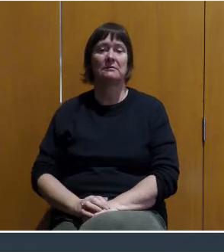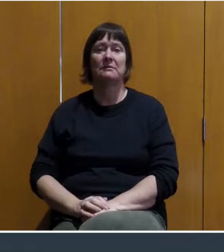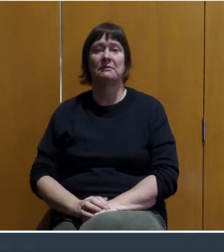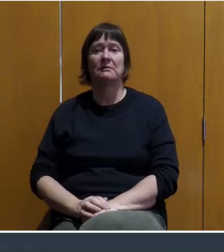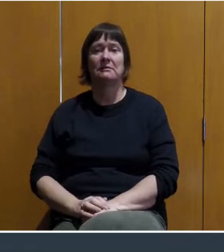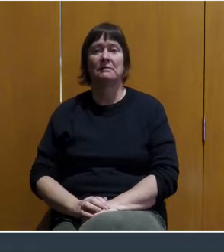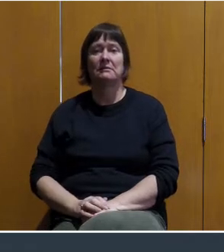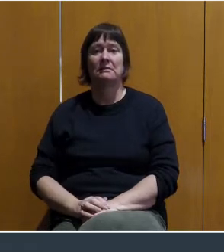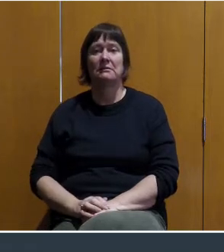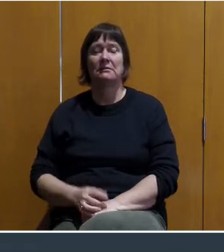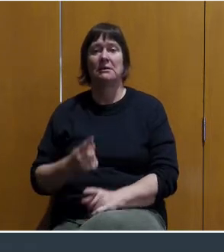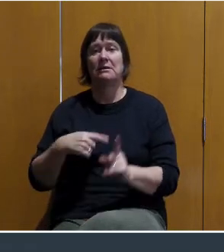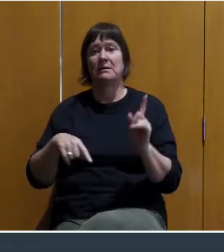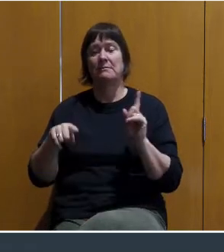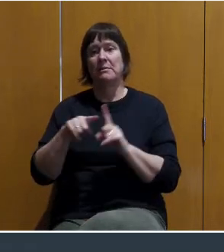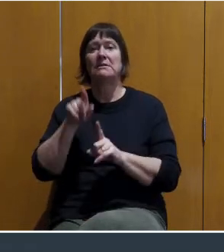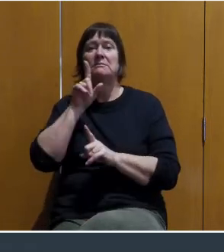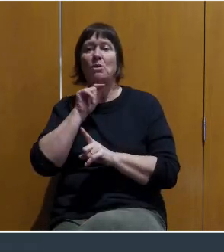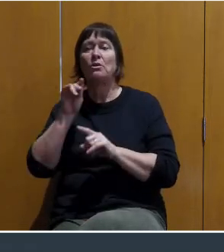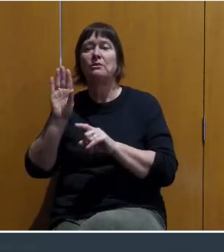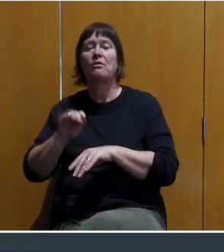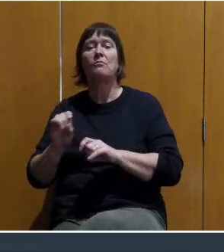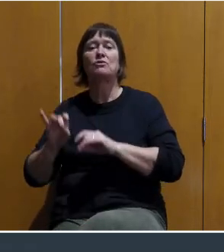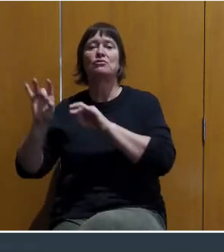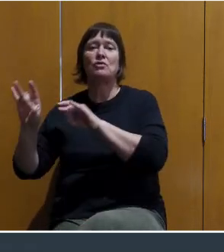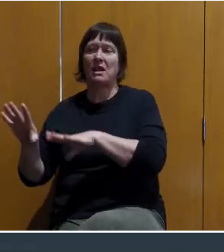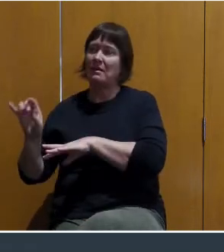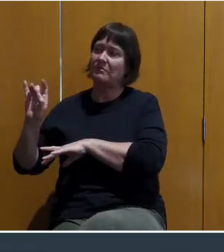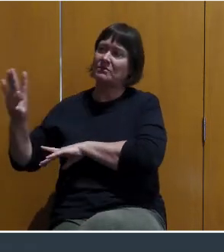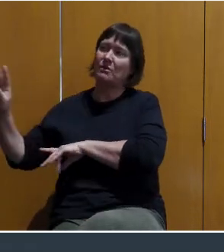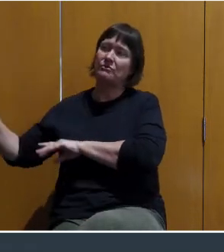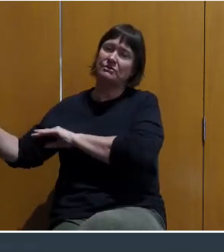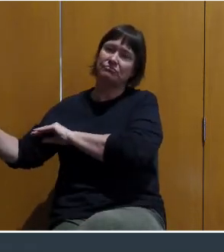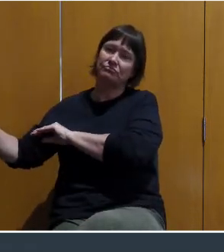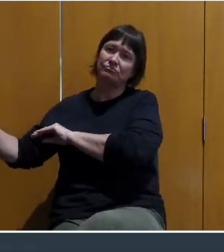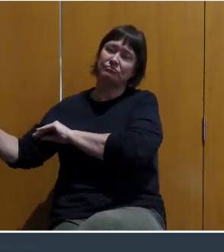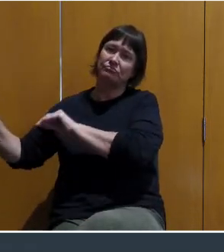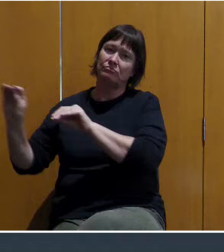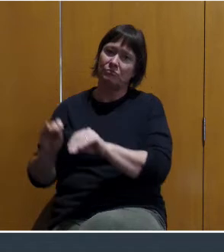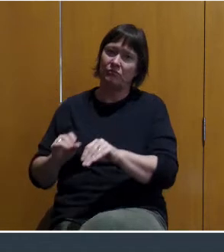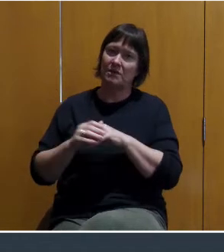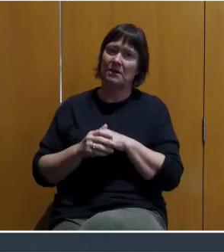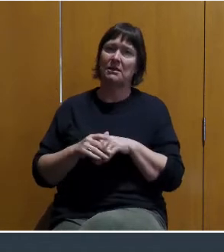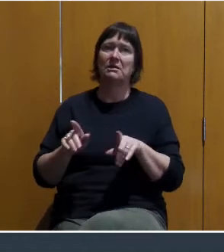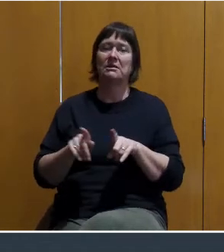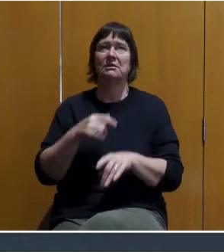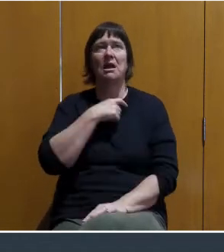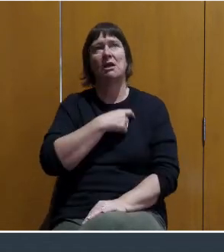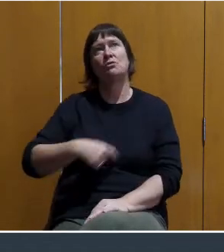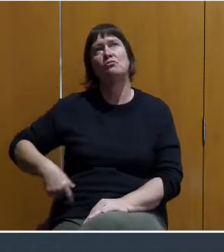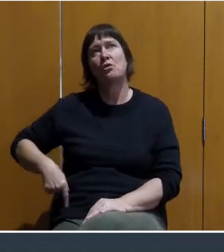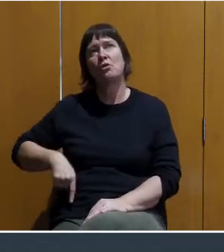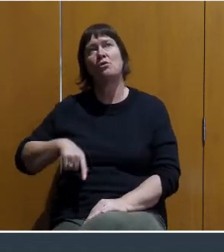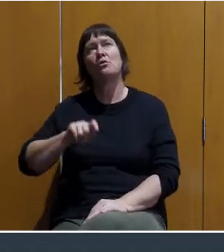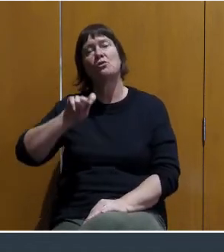includes self-introduced birds from Australia. And the ones you may know are the royal spoonbill, the pied